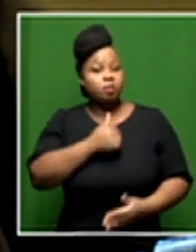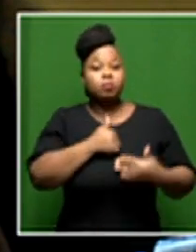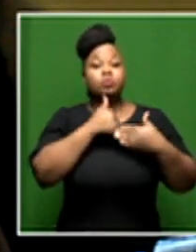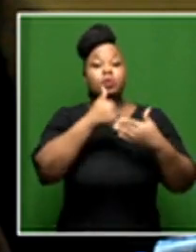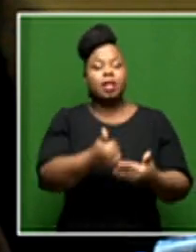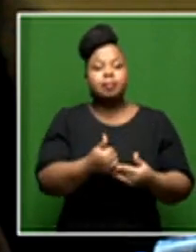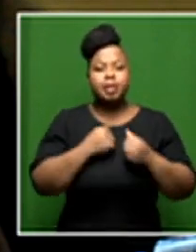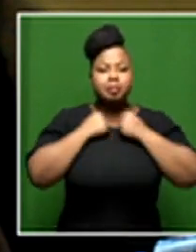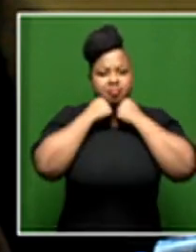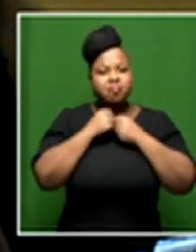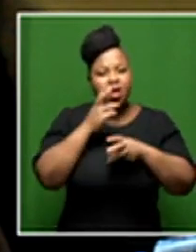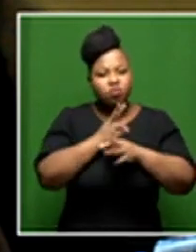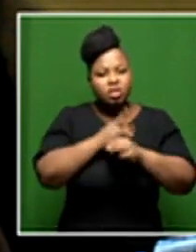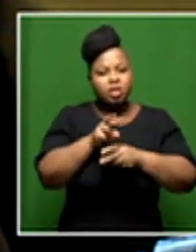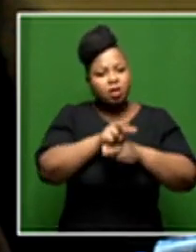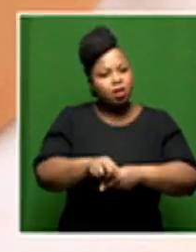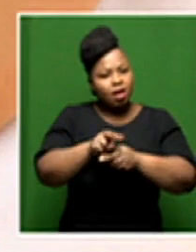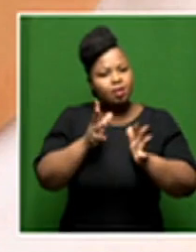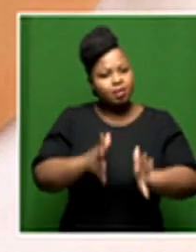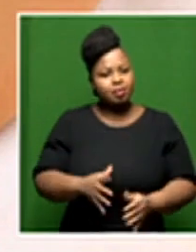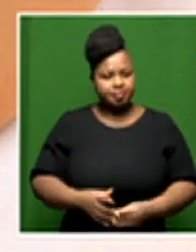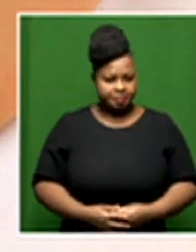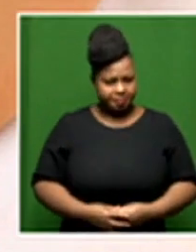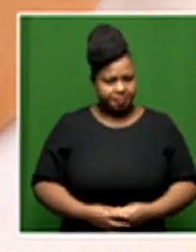benefit of parents and guardians.